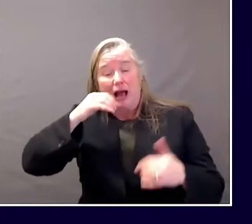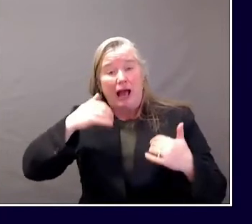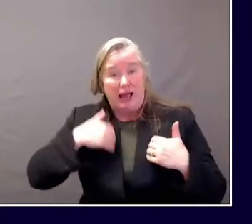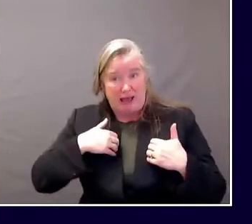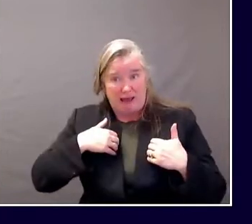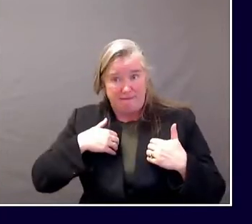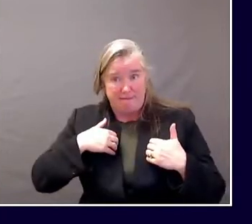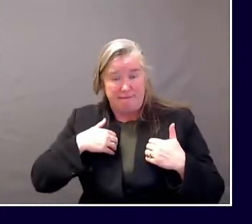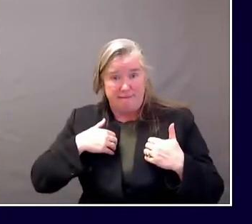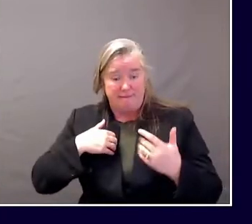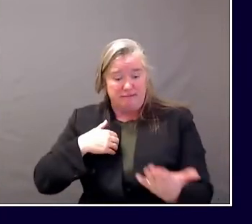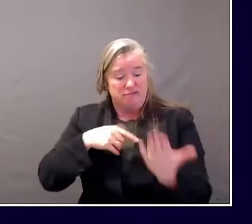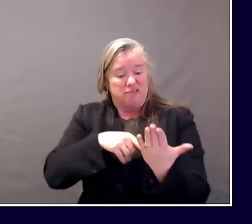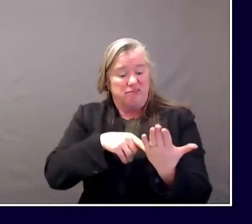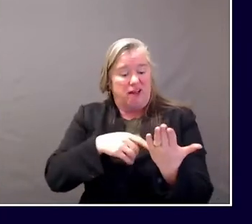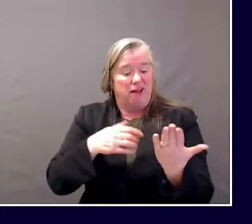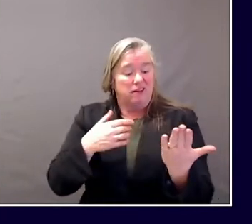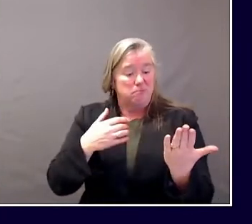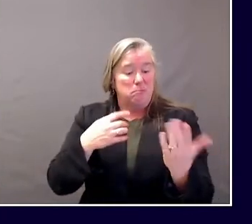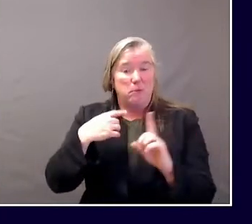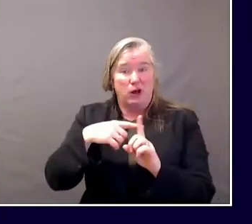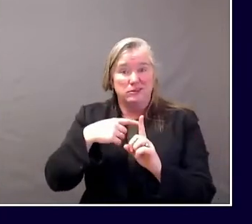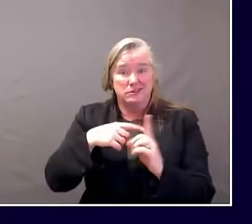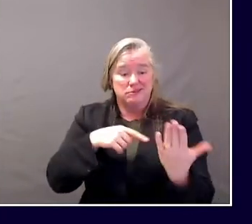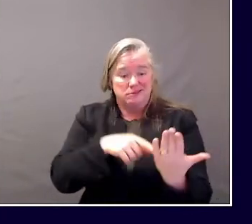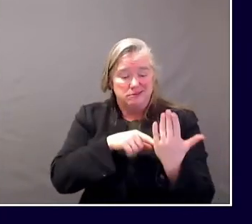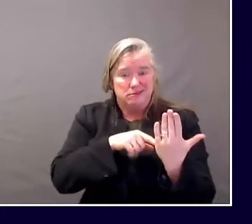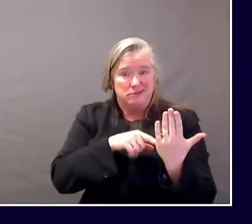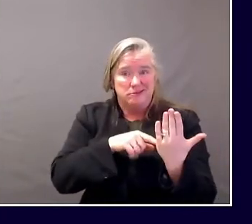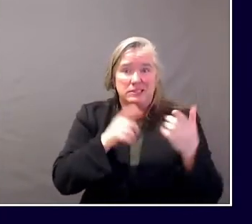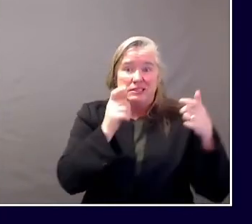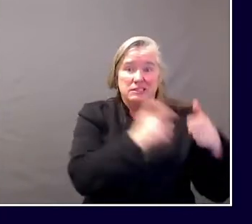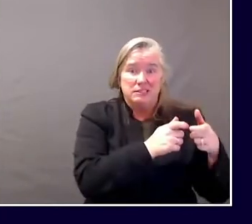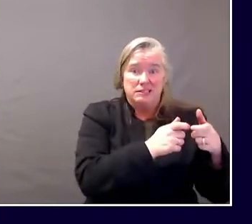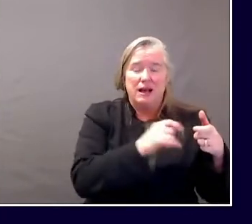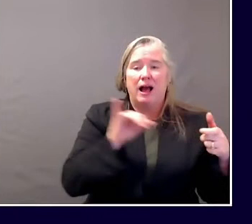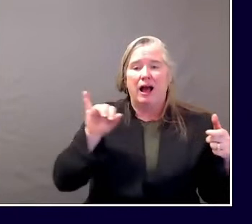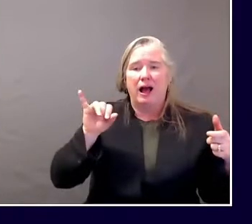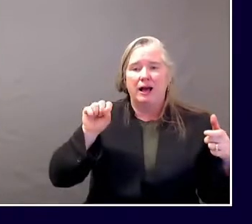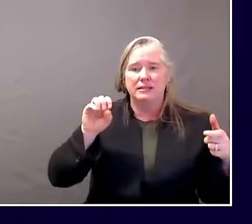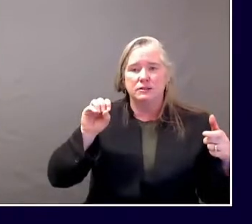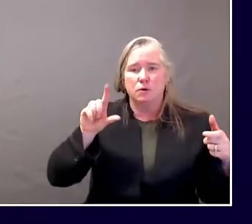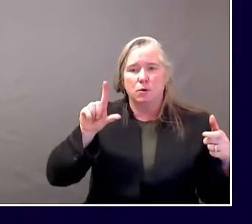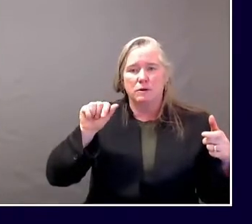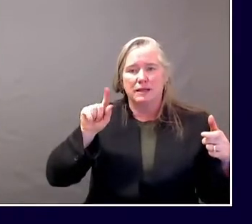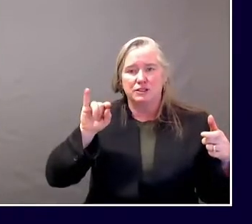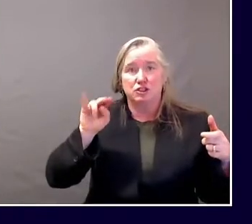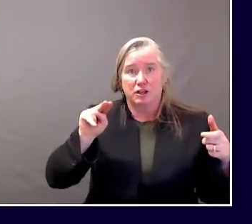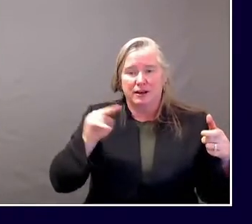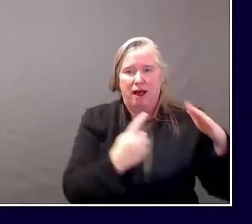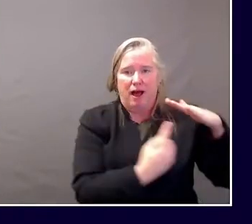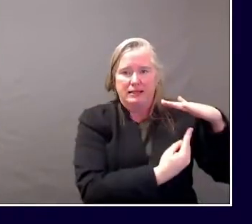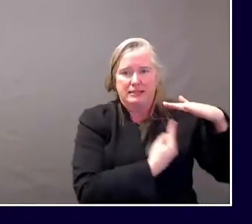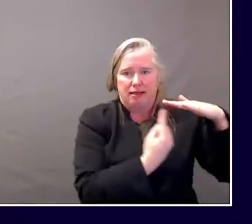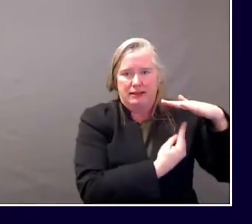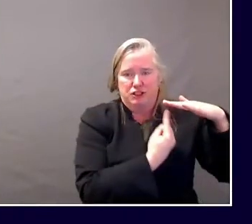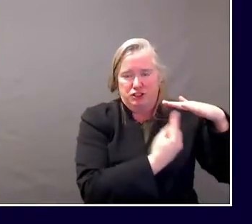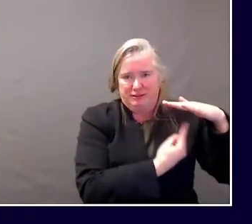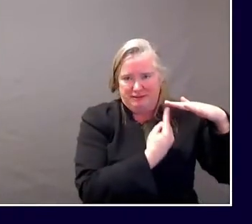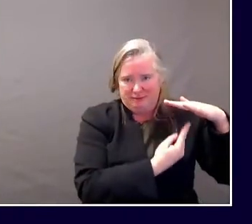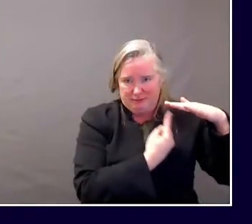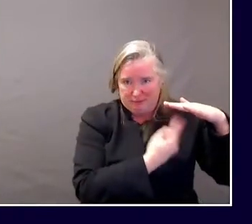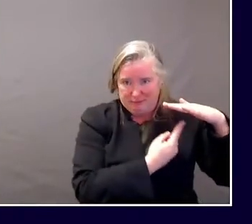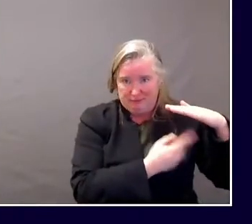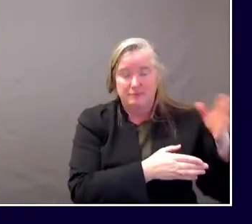folks, that's isolation. Quarantine is a little different. Quarantine's if you've been exposed. So after someone tests